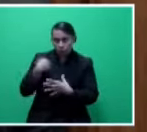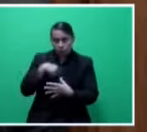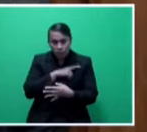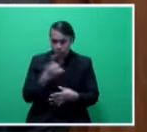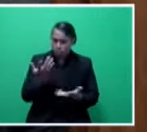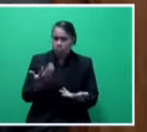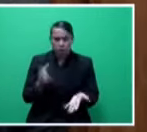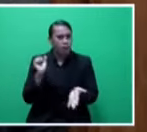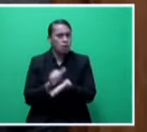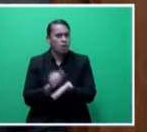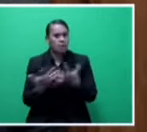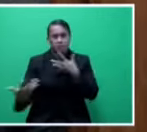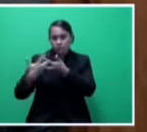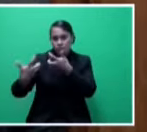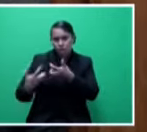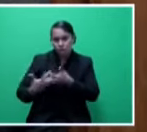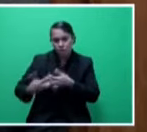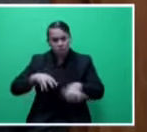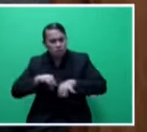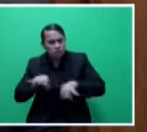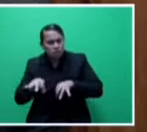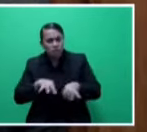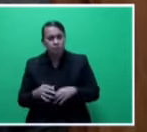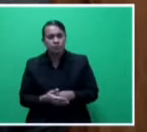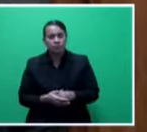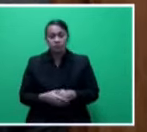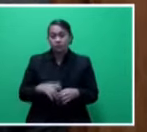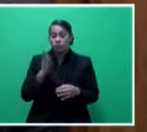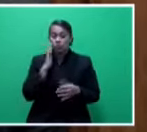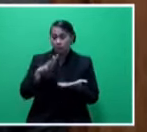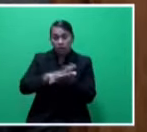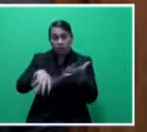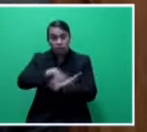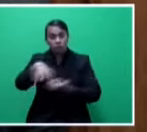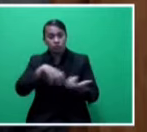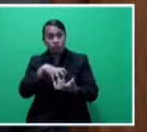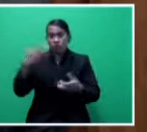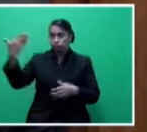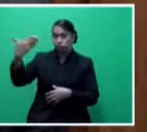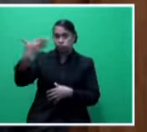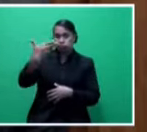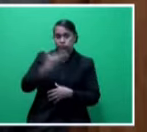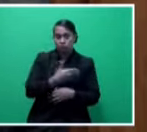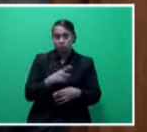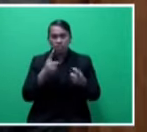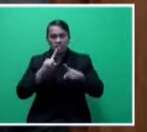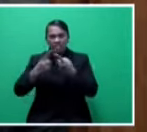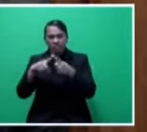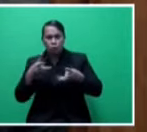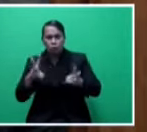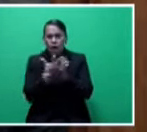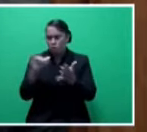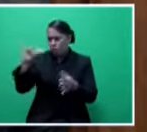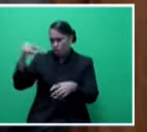As severe tropical cyclone Harold approached, there were a number of different cyclone tracks that were posted up and made available on